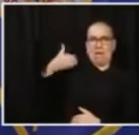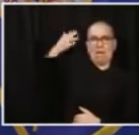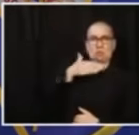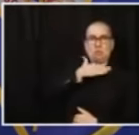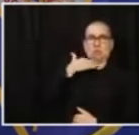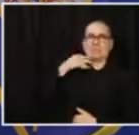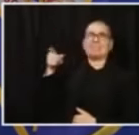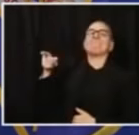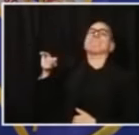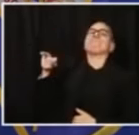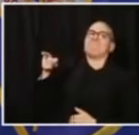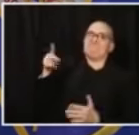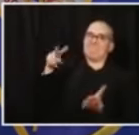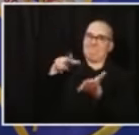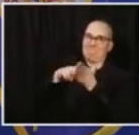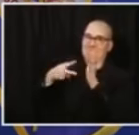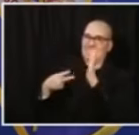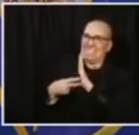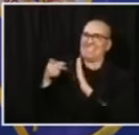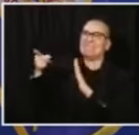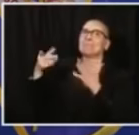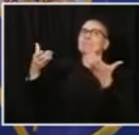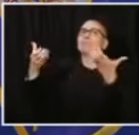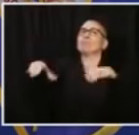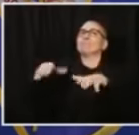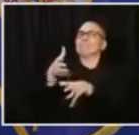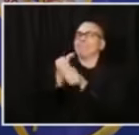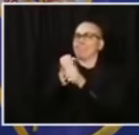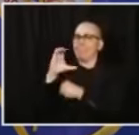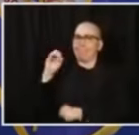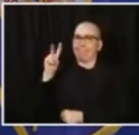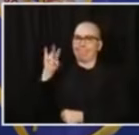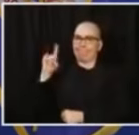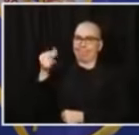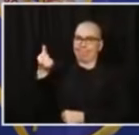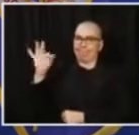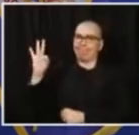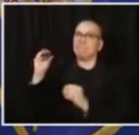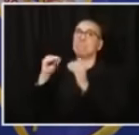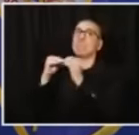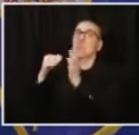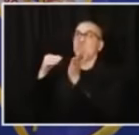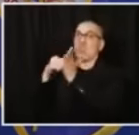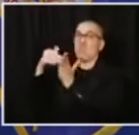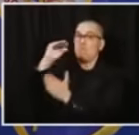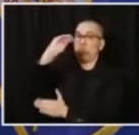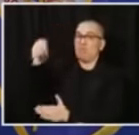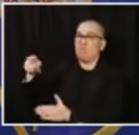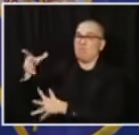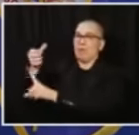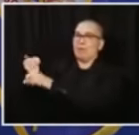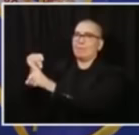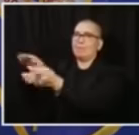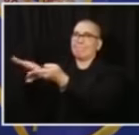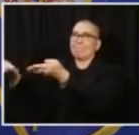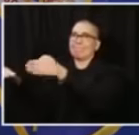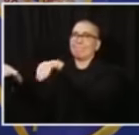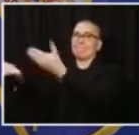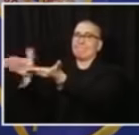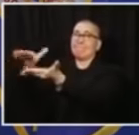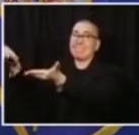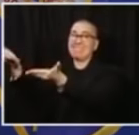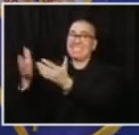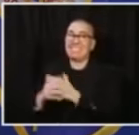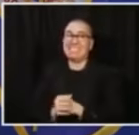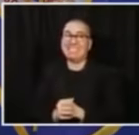with COVID, so higher case fatality, as well as they were locations that were more likely to become hotspots for